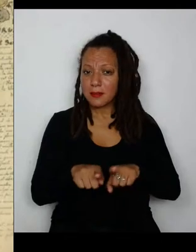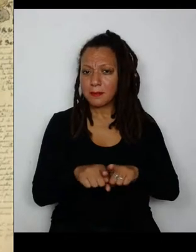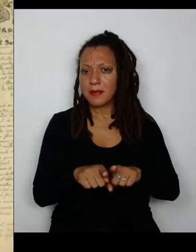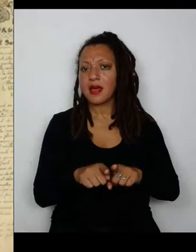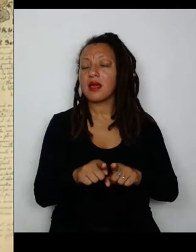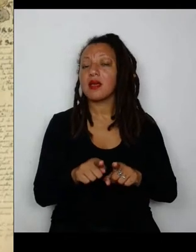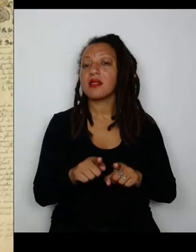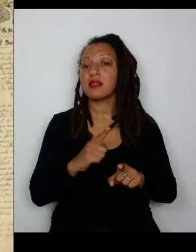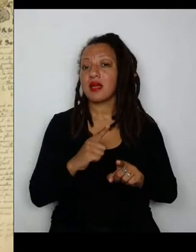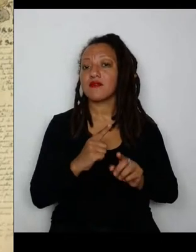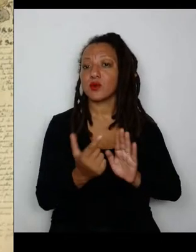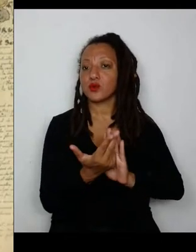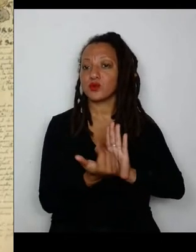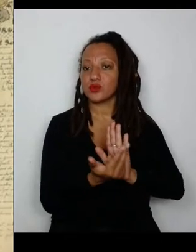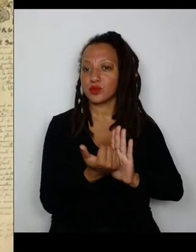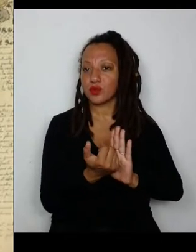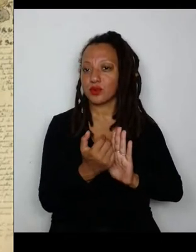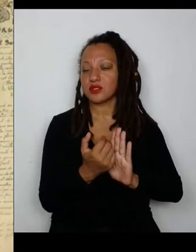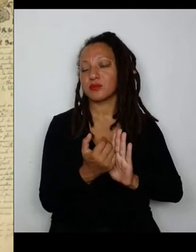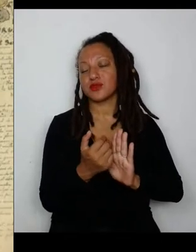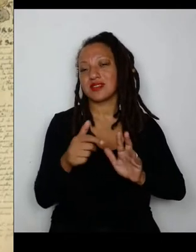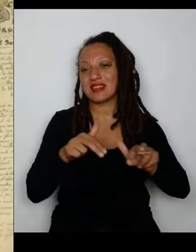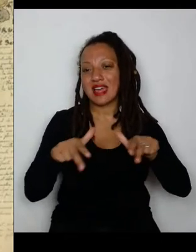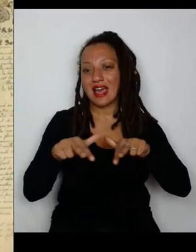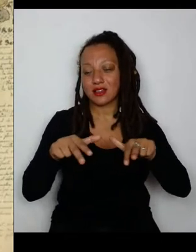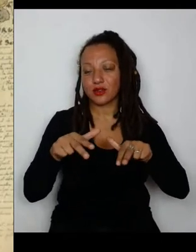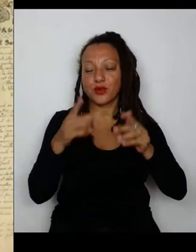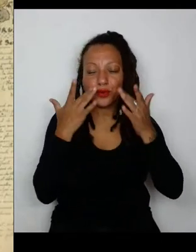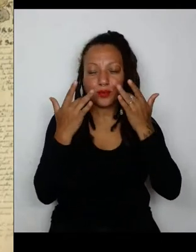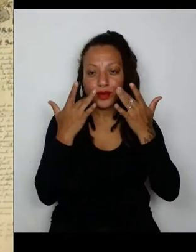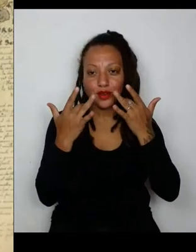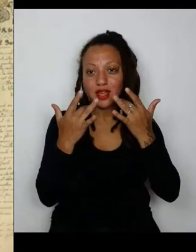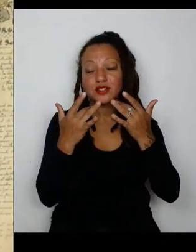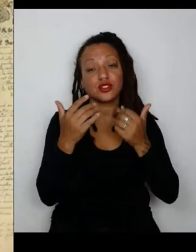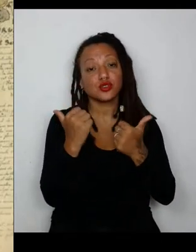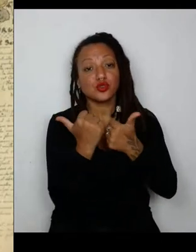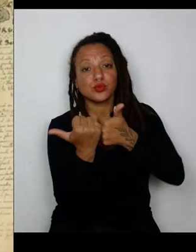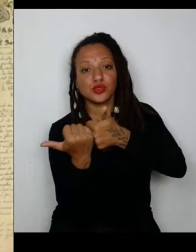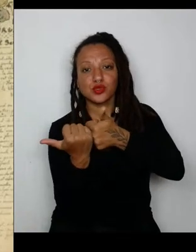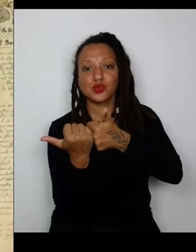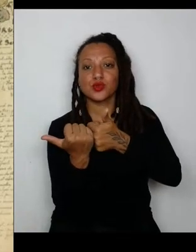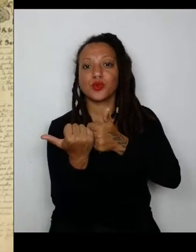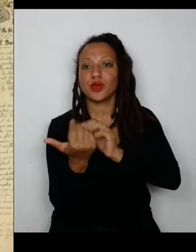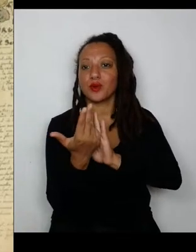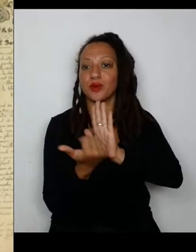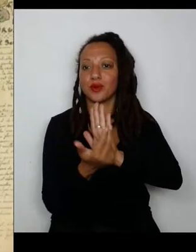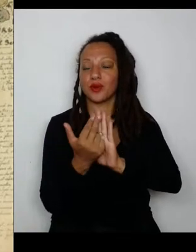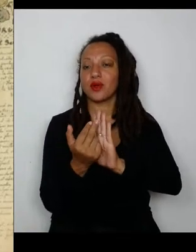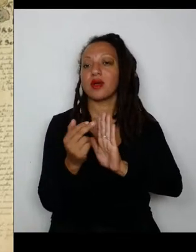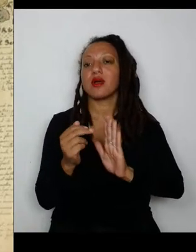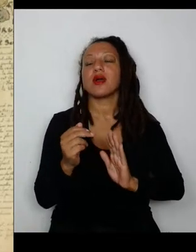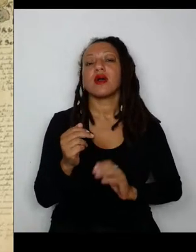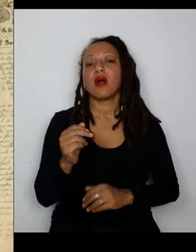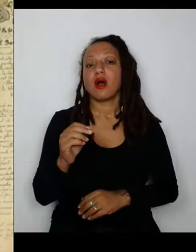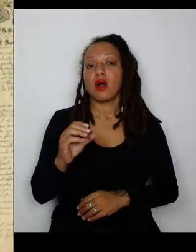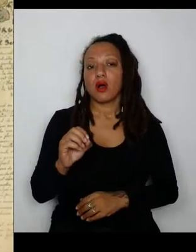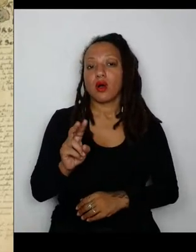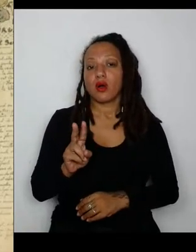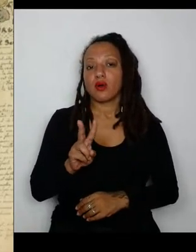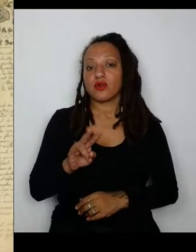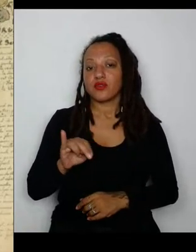monstrous androgynous alter ego oviri meaning savage in tahitian copied from a ceramic he made in